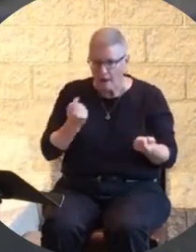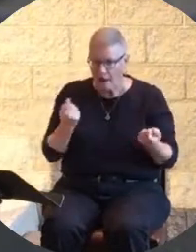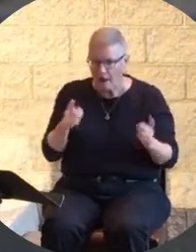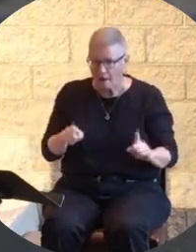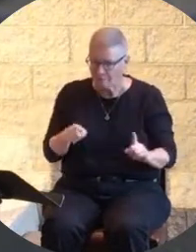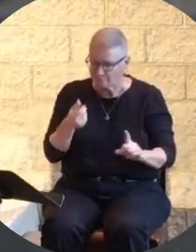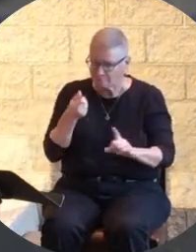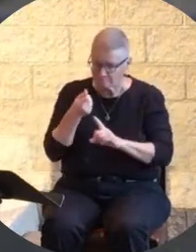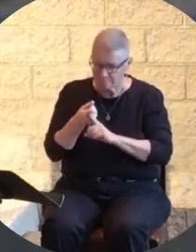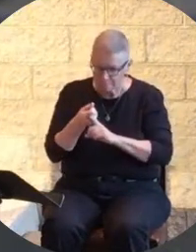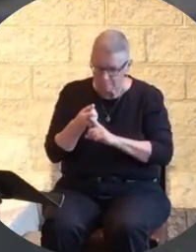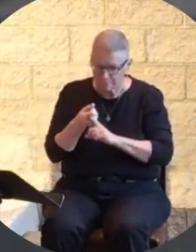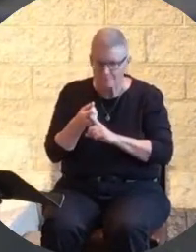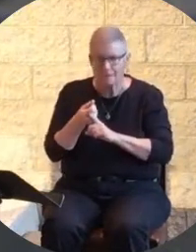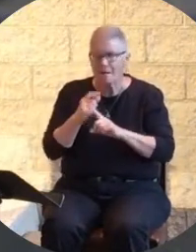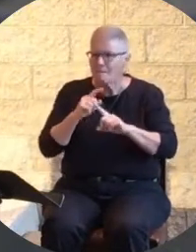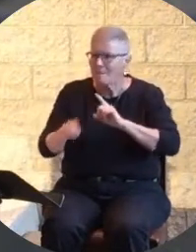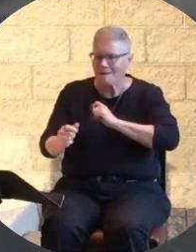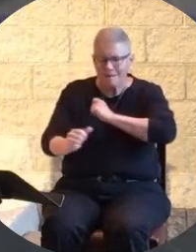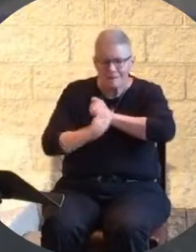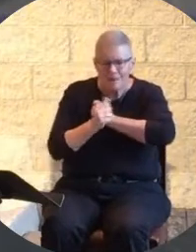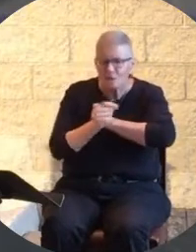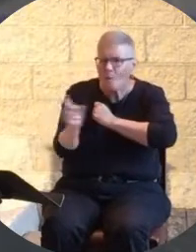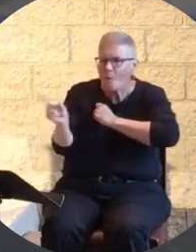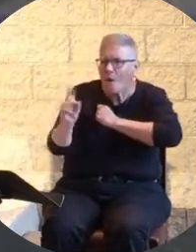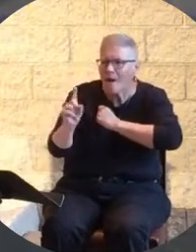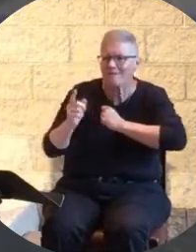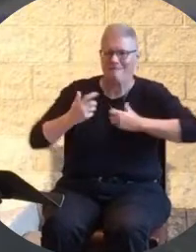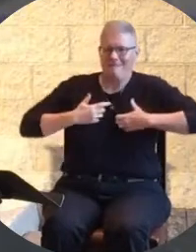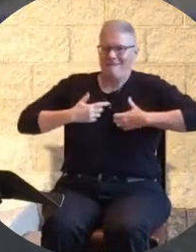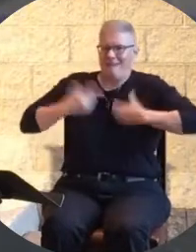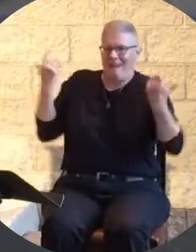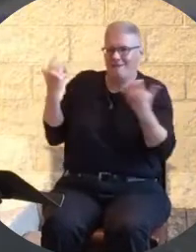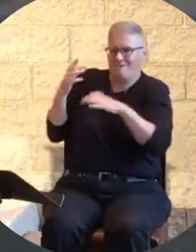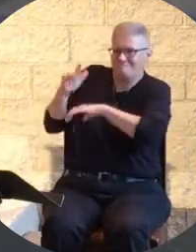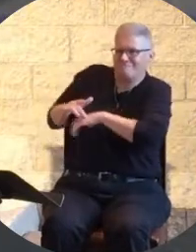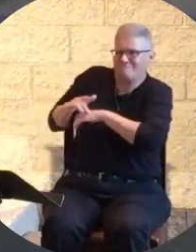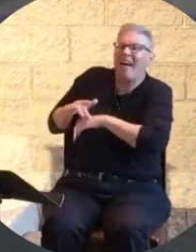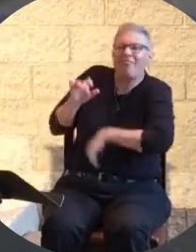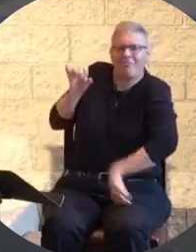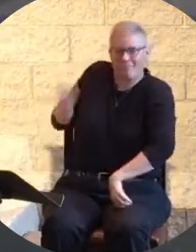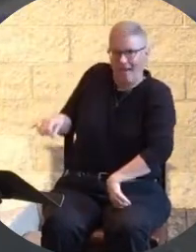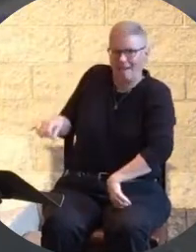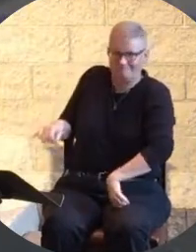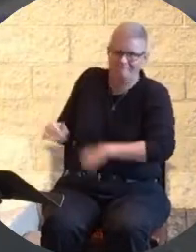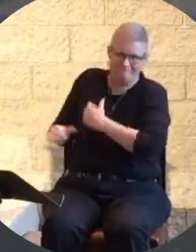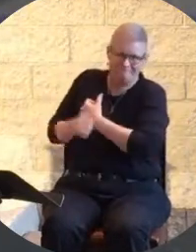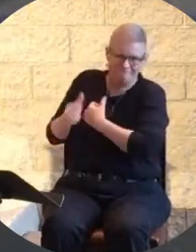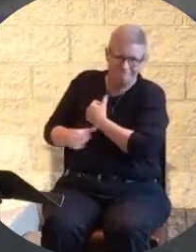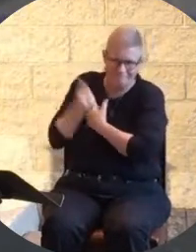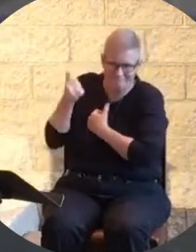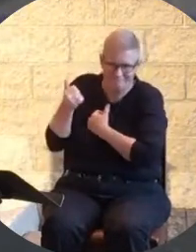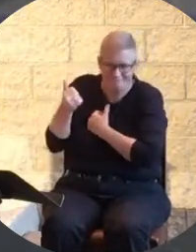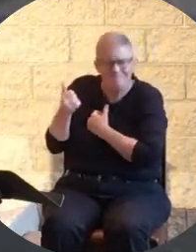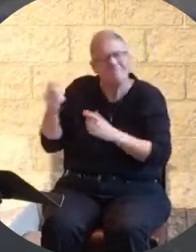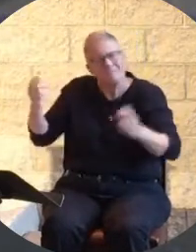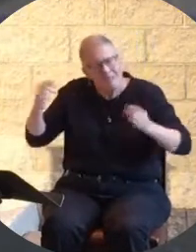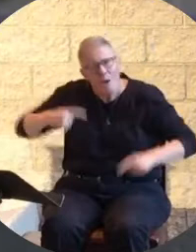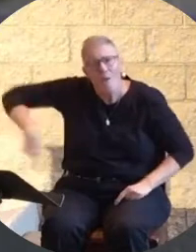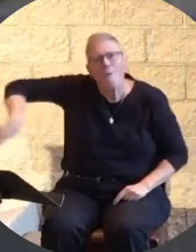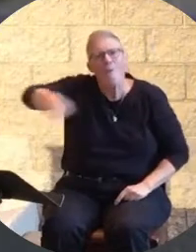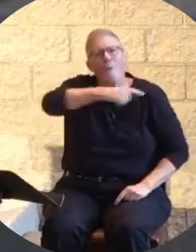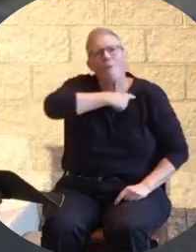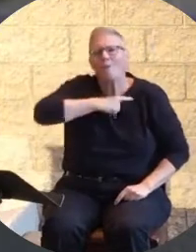the danger's in the anger and the hanging on to it. We are love,